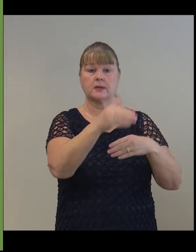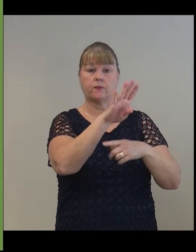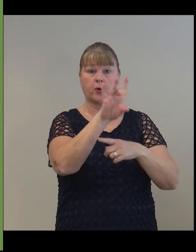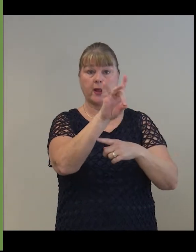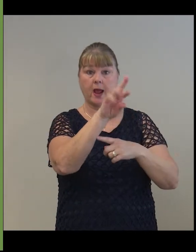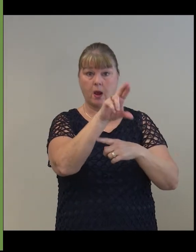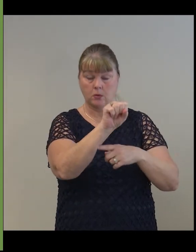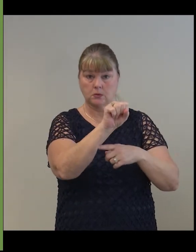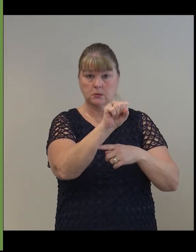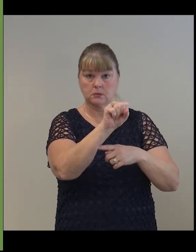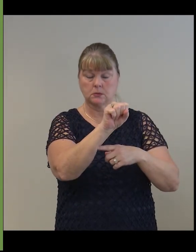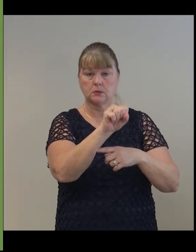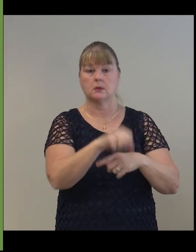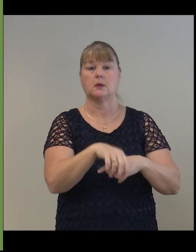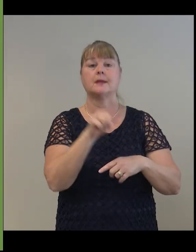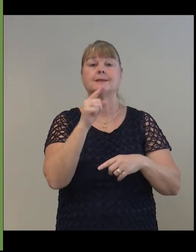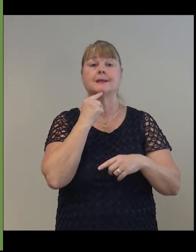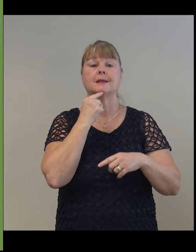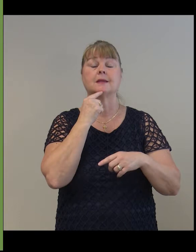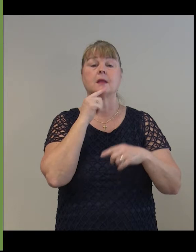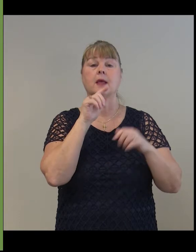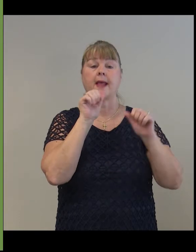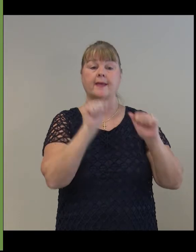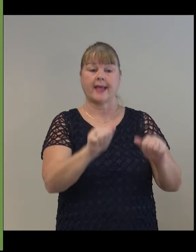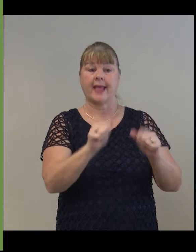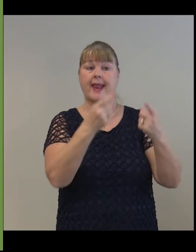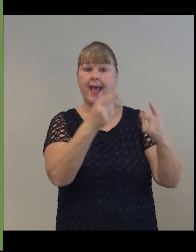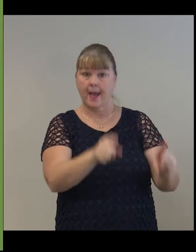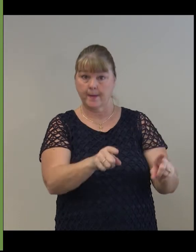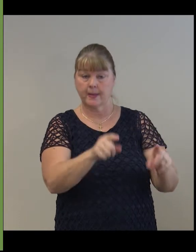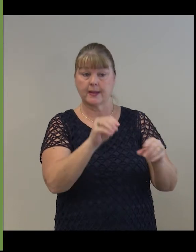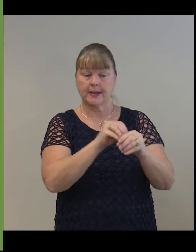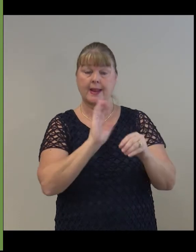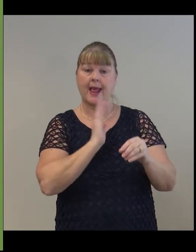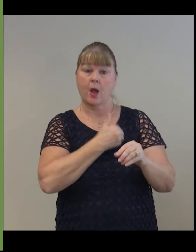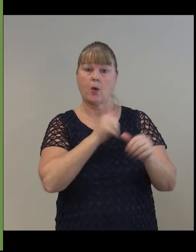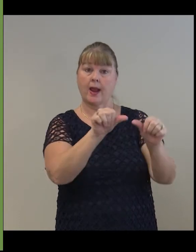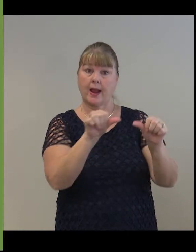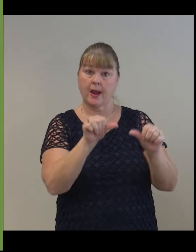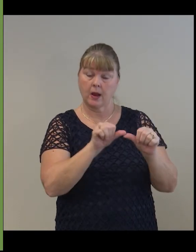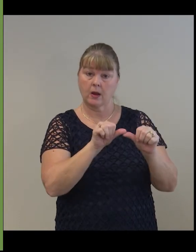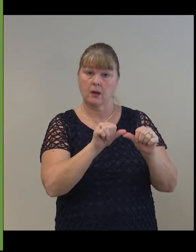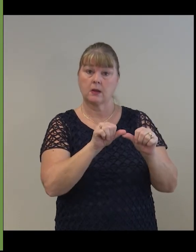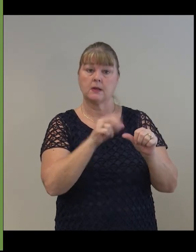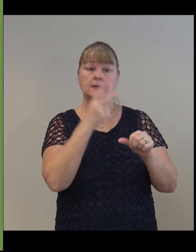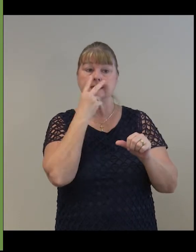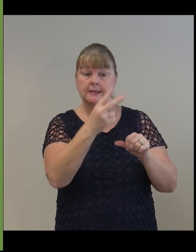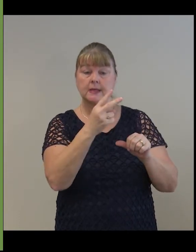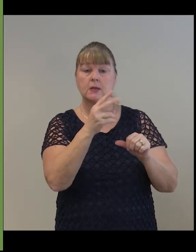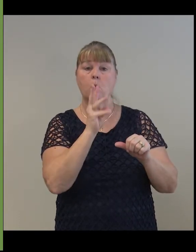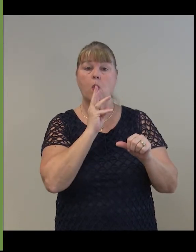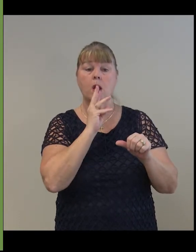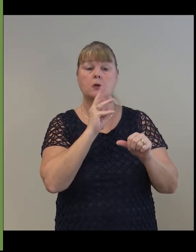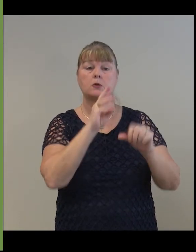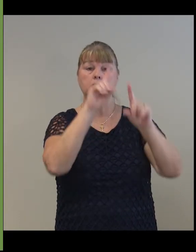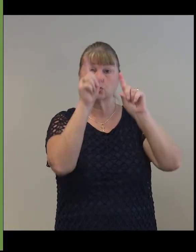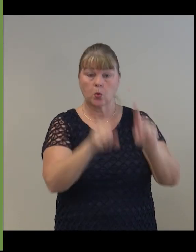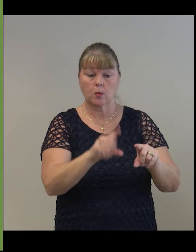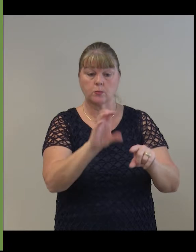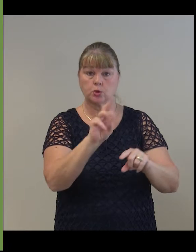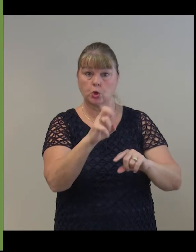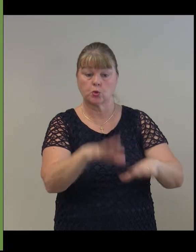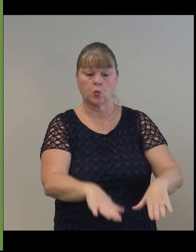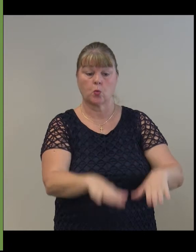our area to see storm surge, and that you need to move away from the coastline. You need to go ahead and get out of